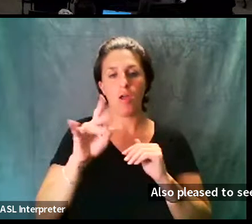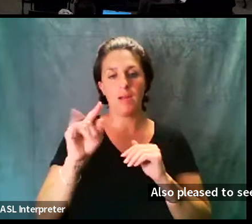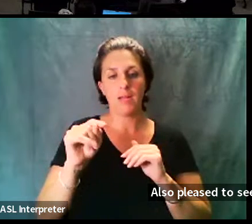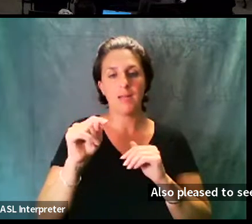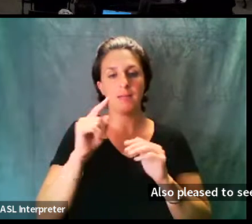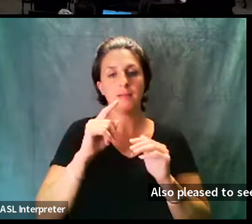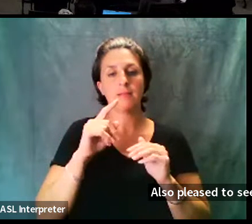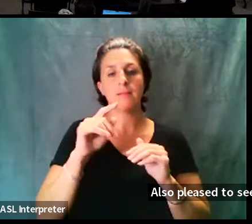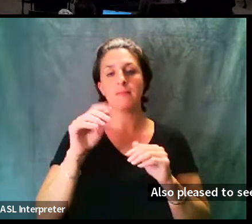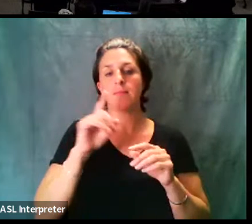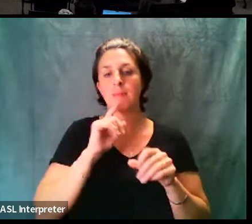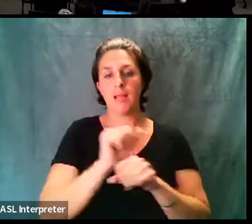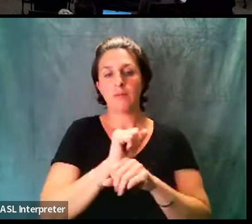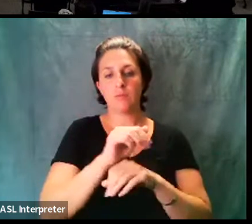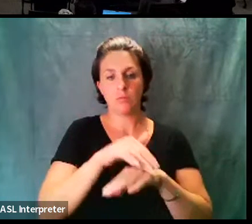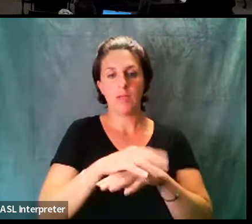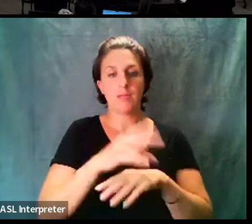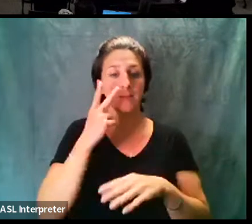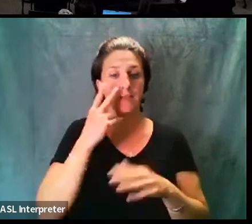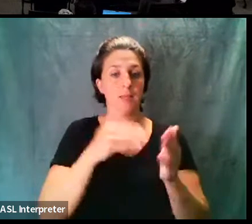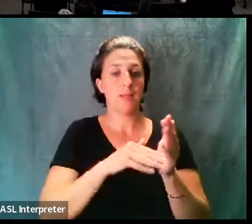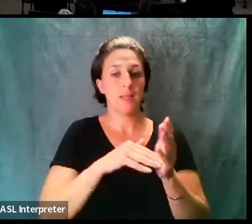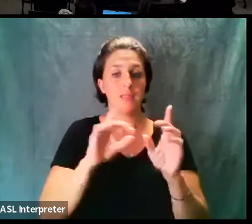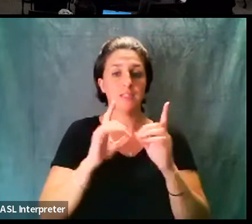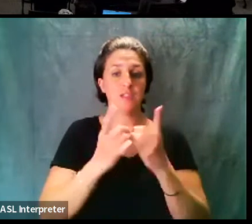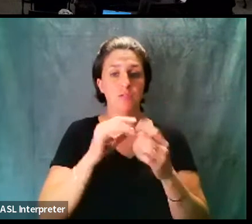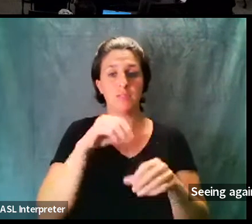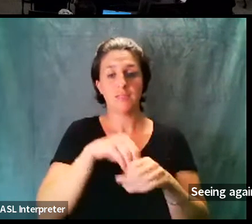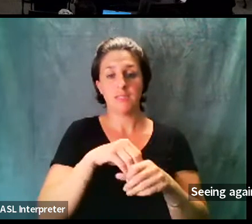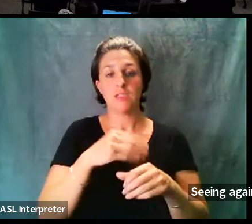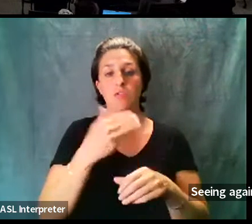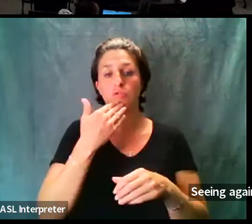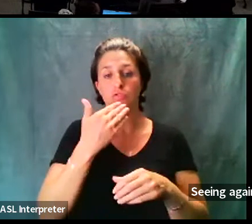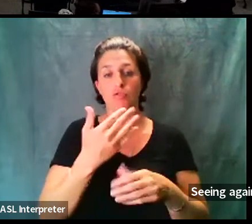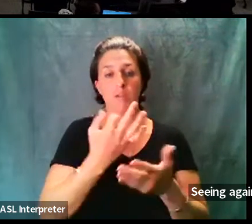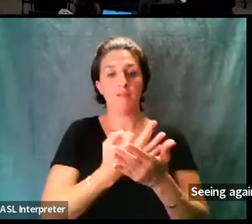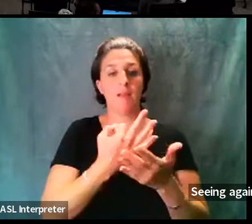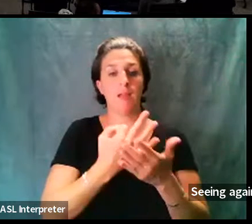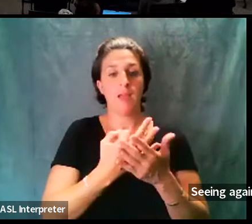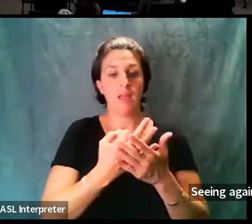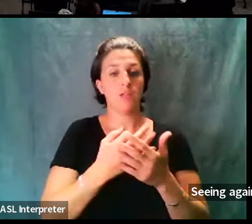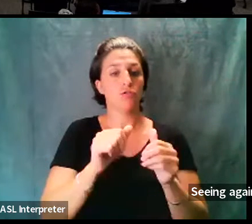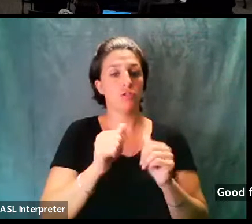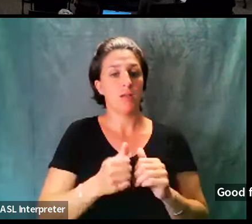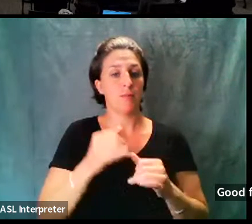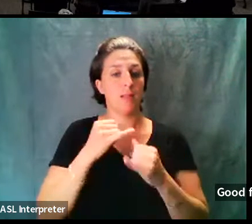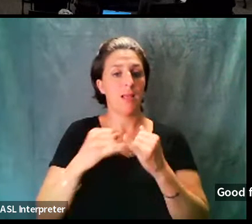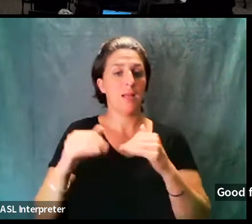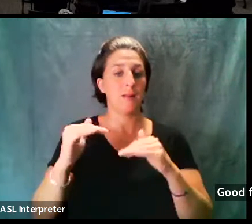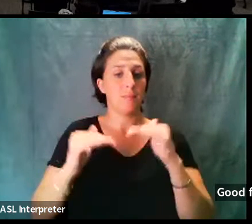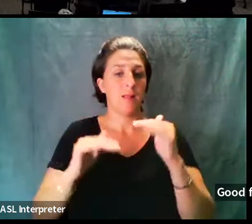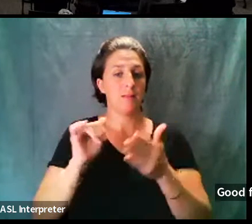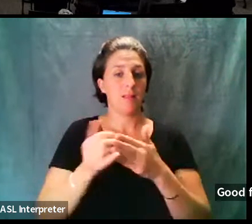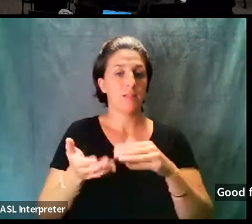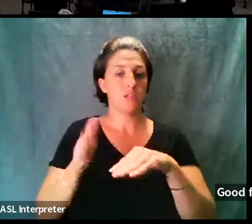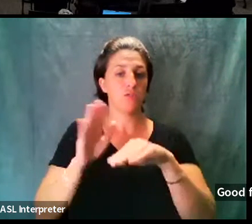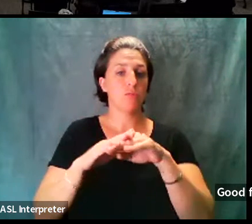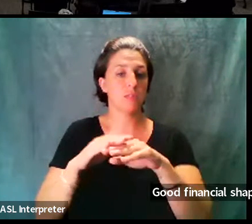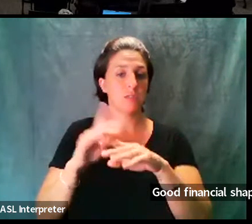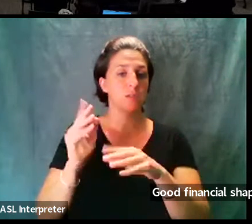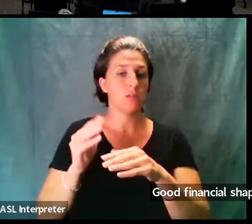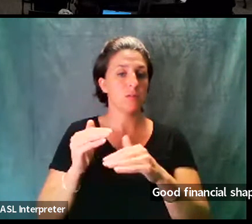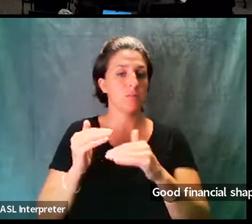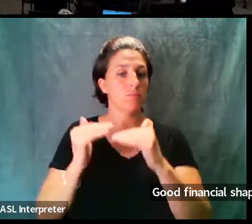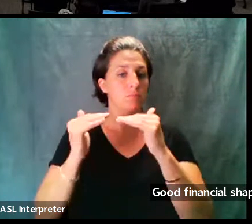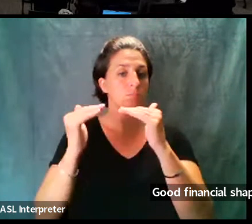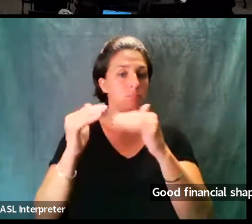Seeing again that the district is in good financial shape, with an ending balance that has increased over the years,